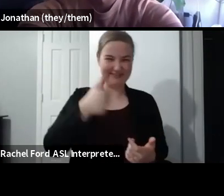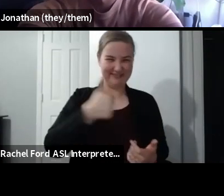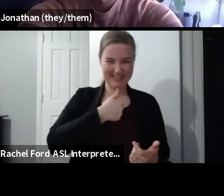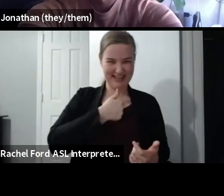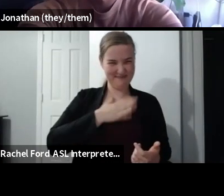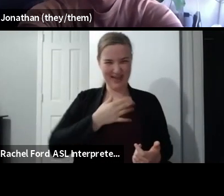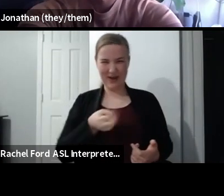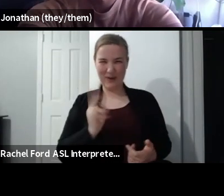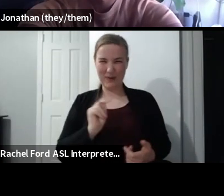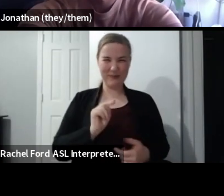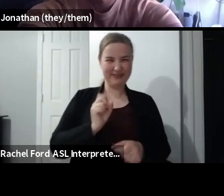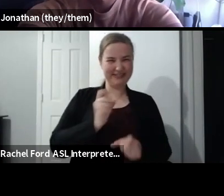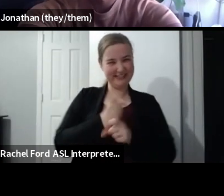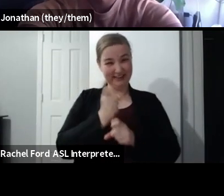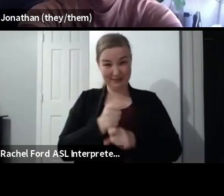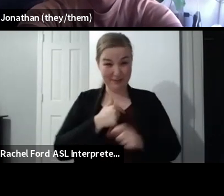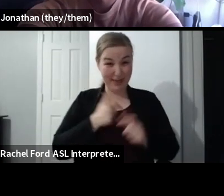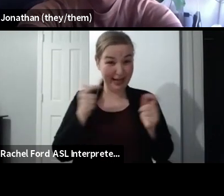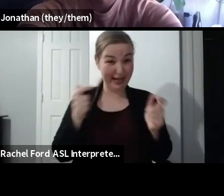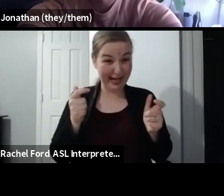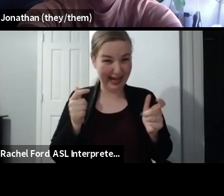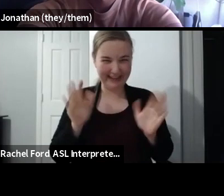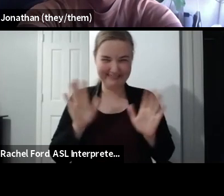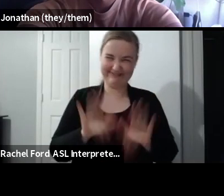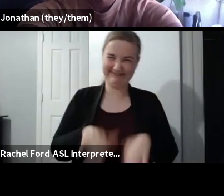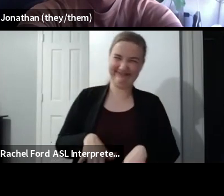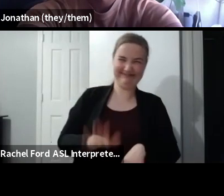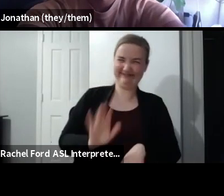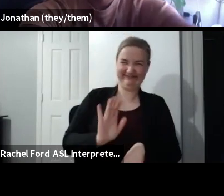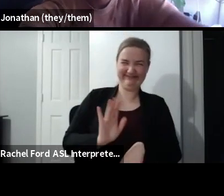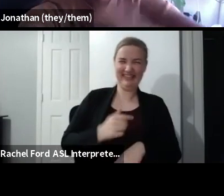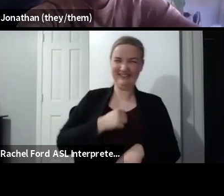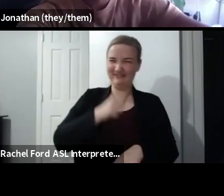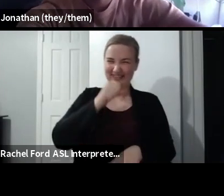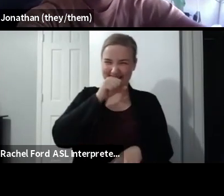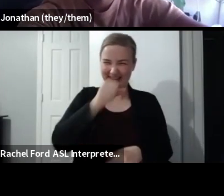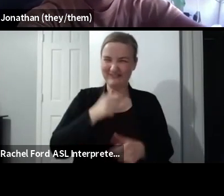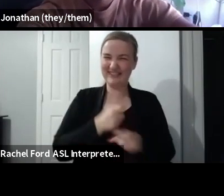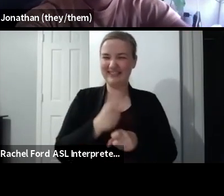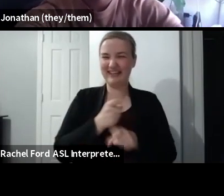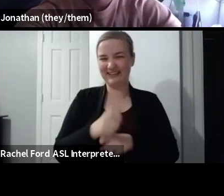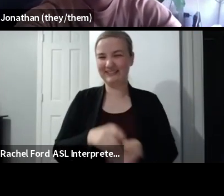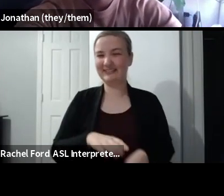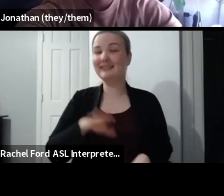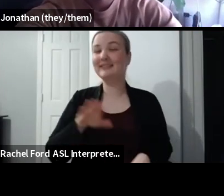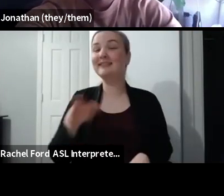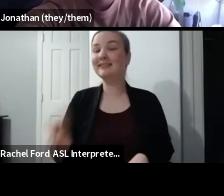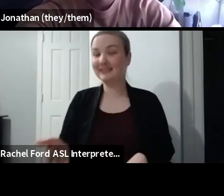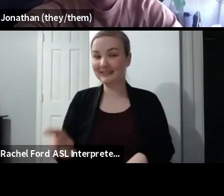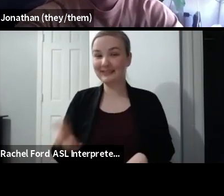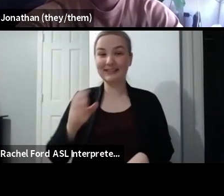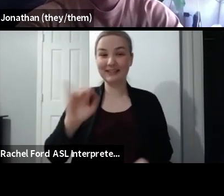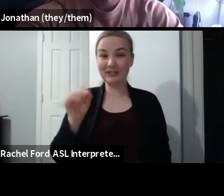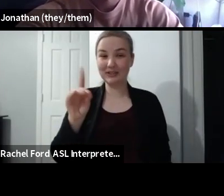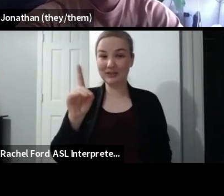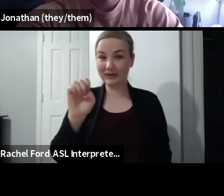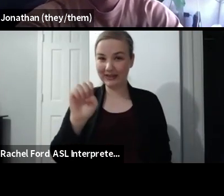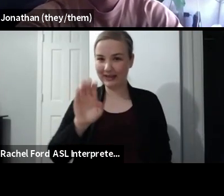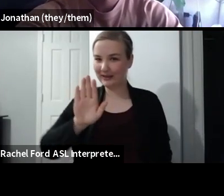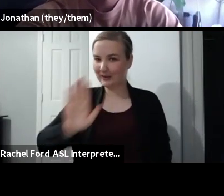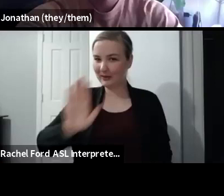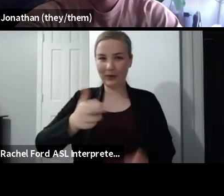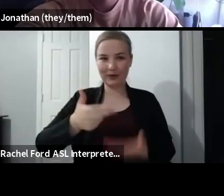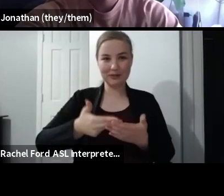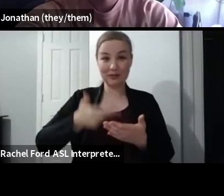I don't know. Let's hear from Jodie on what's on your soup on stage. What's on